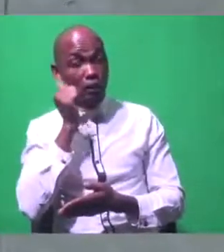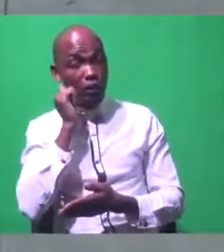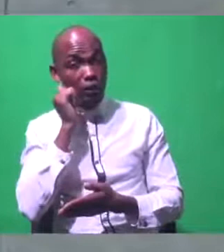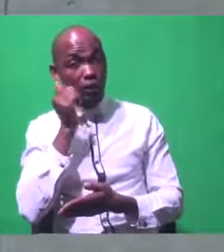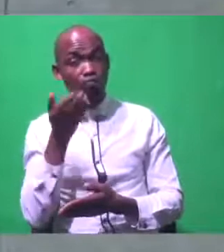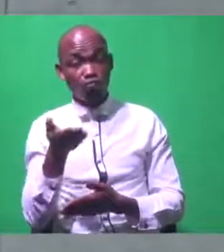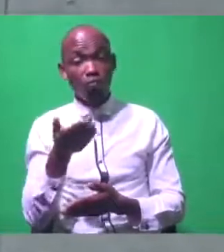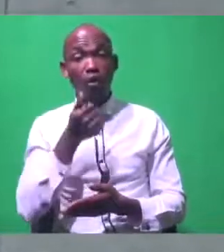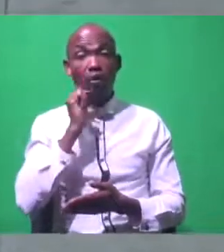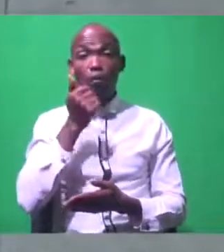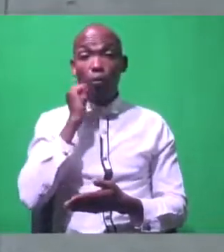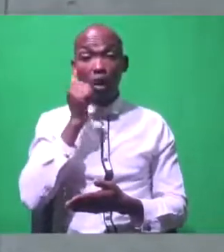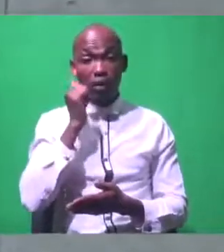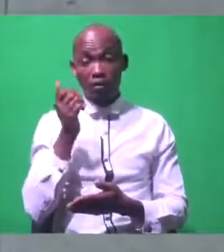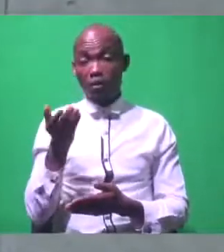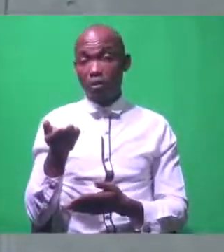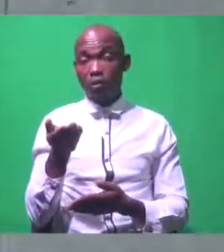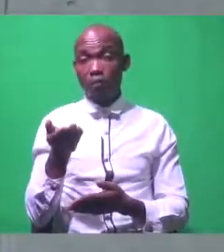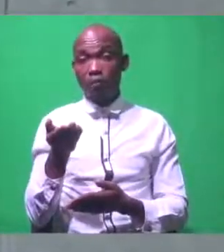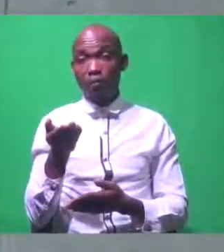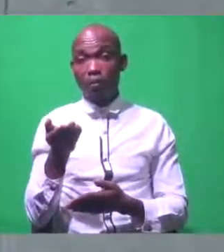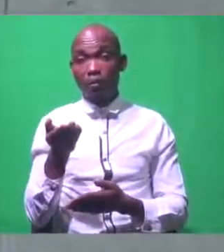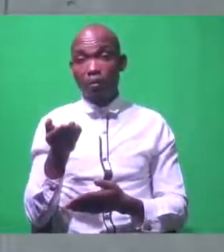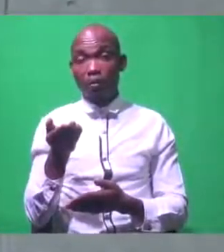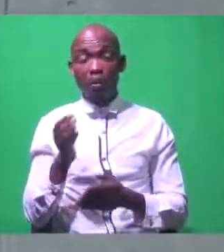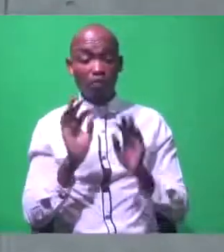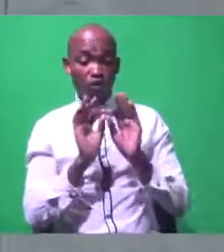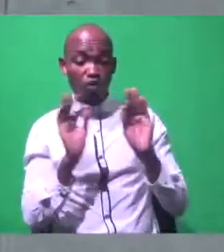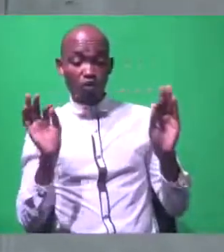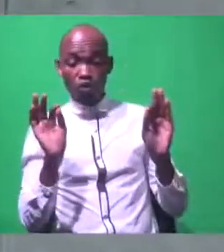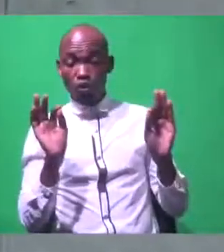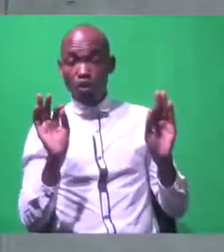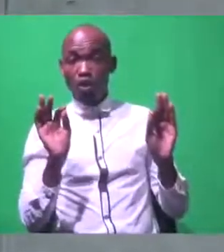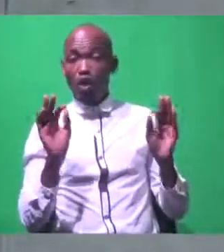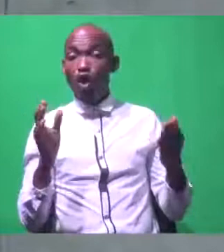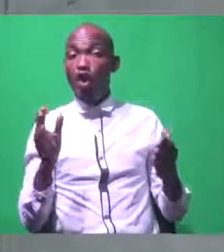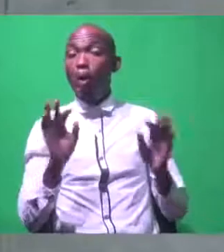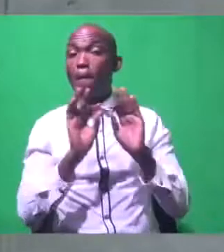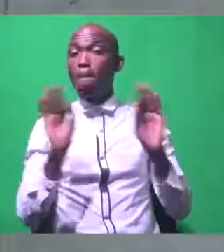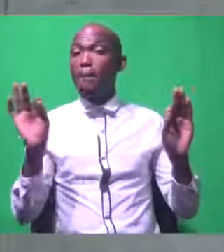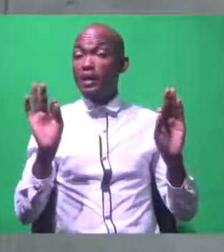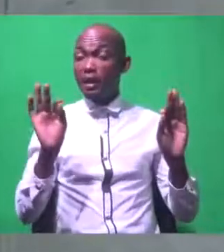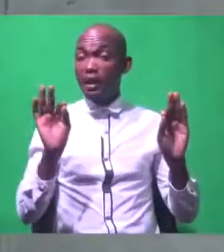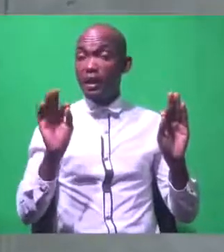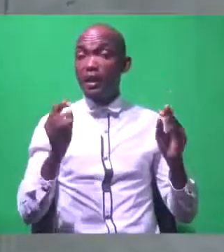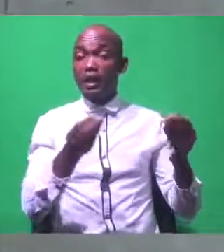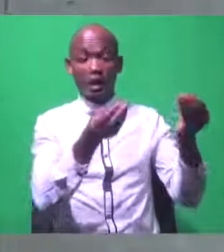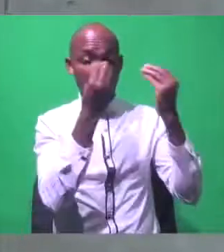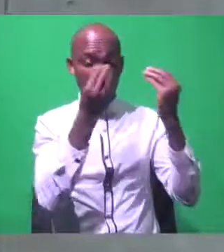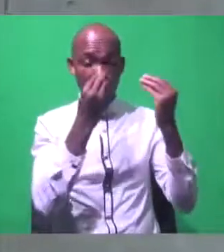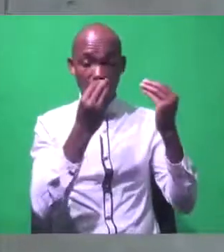provided with good or better education. These had their